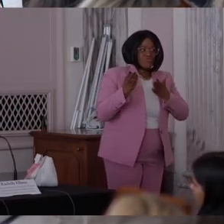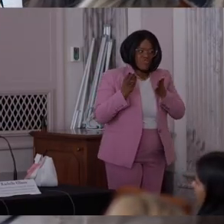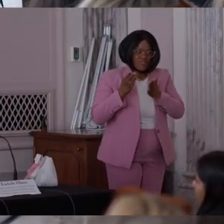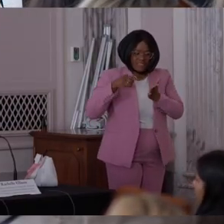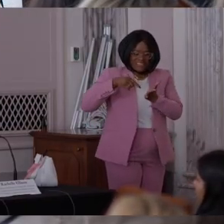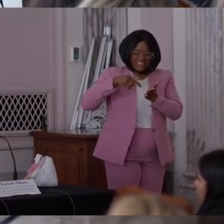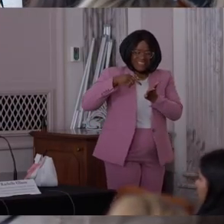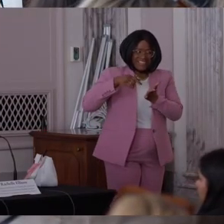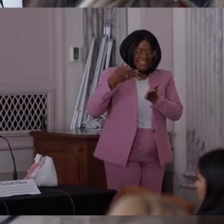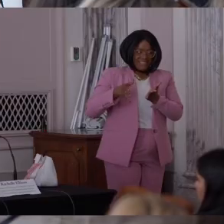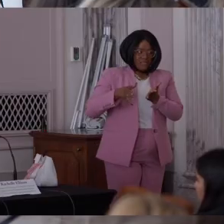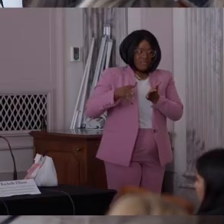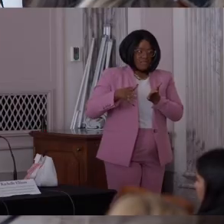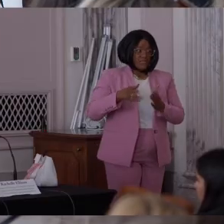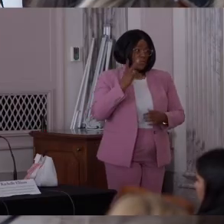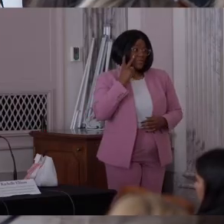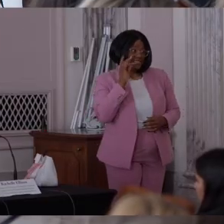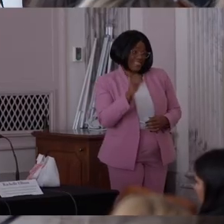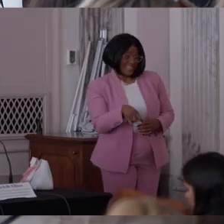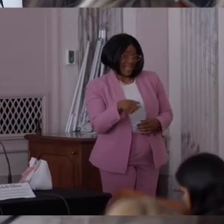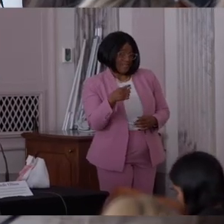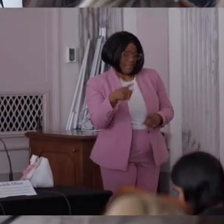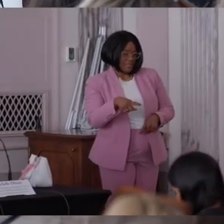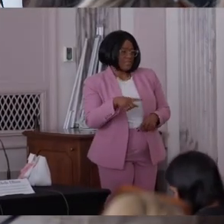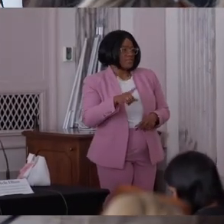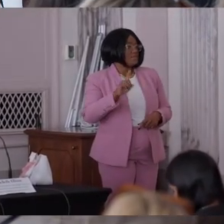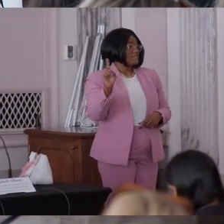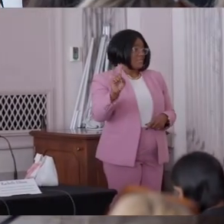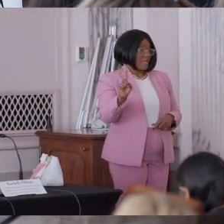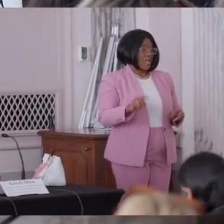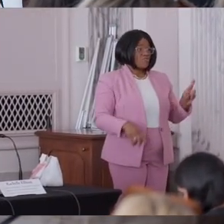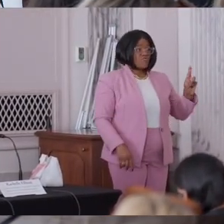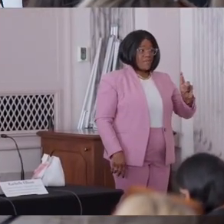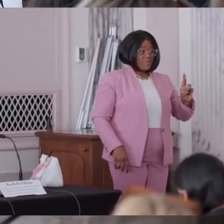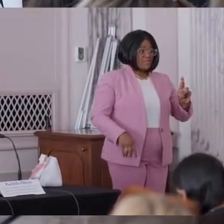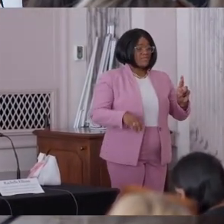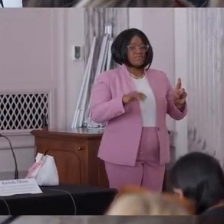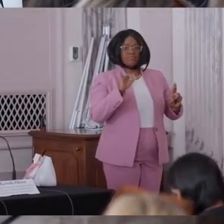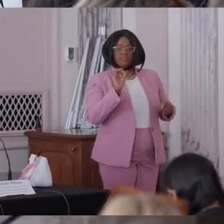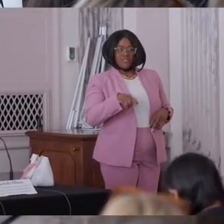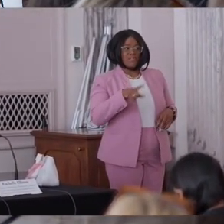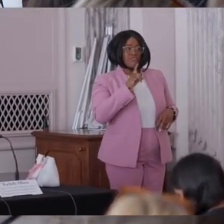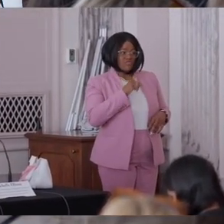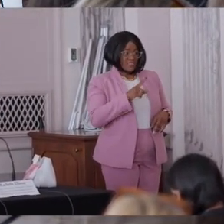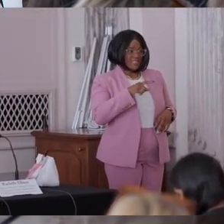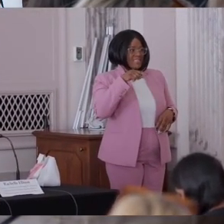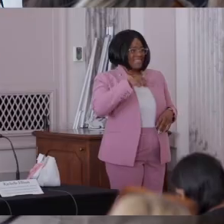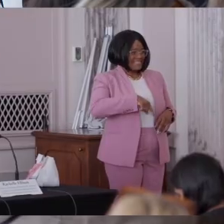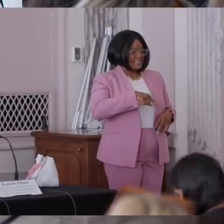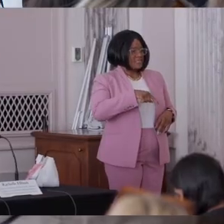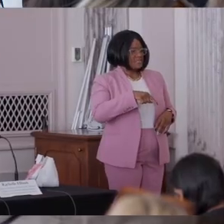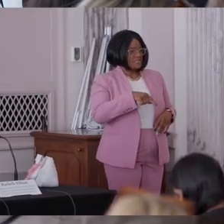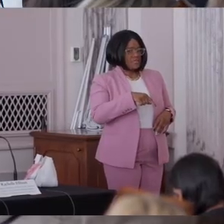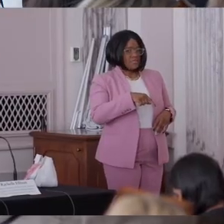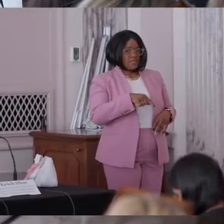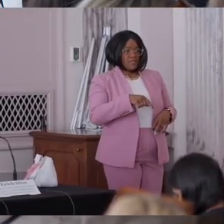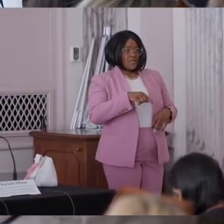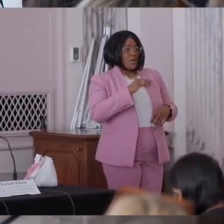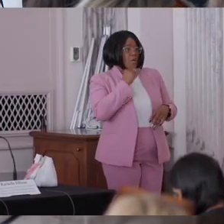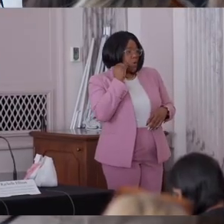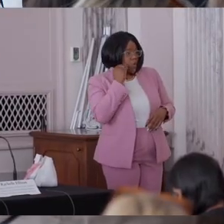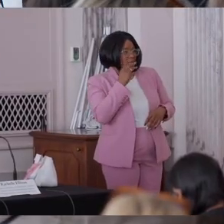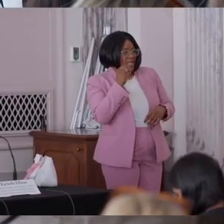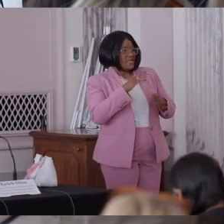We're starting to see some of that walk back. Democratic and Republican administrations have been clear this is a home and community-based